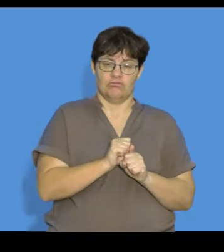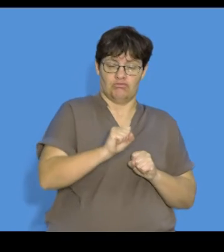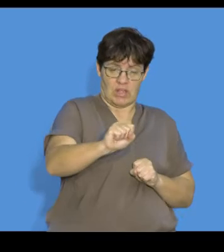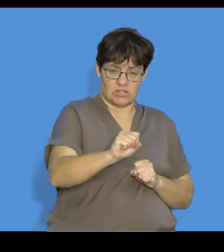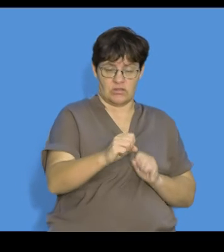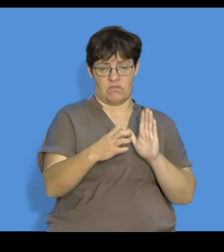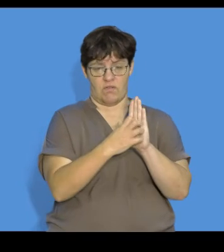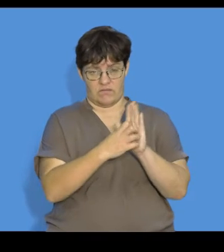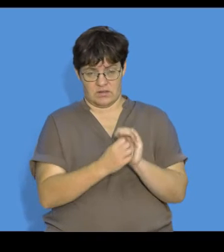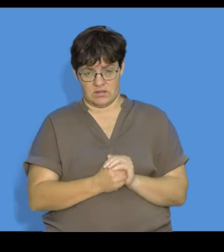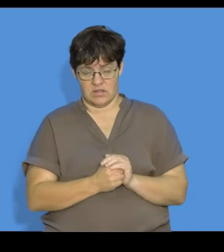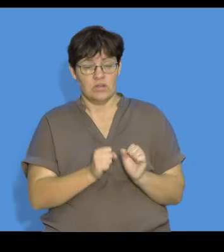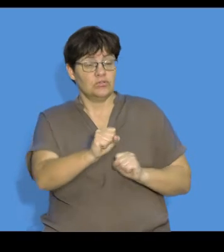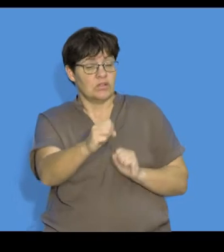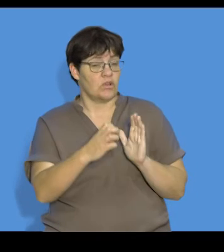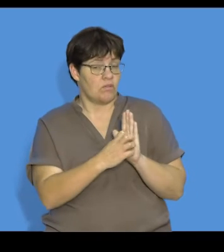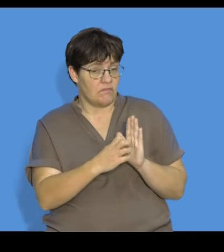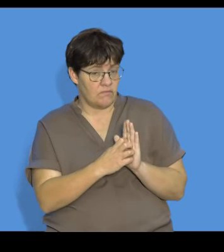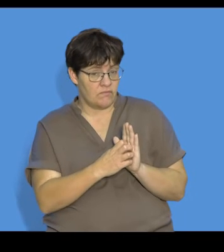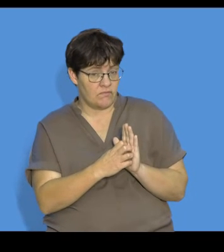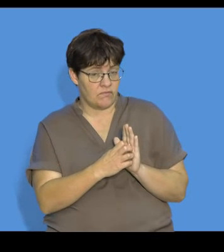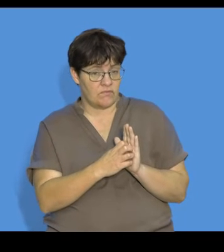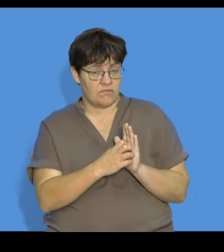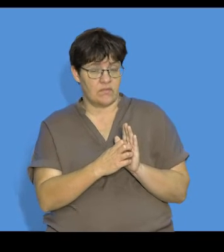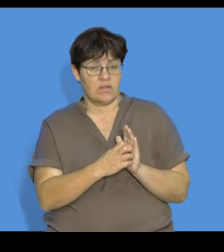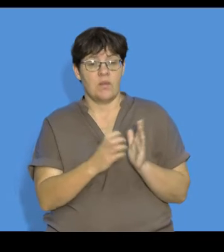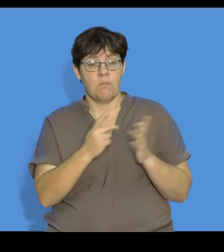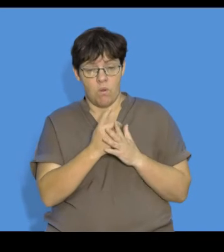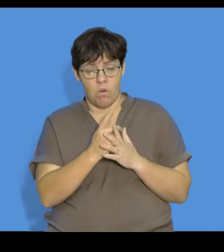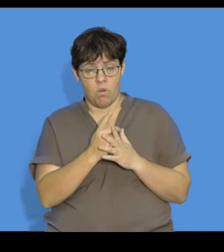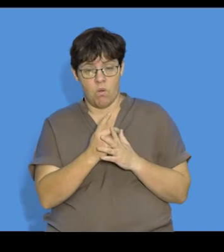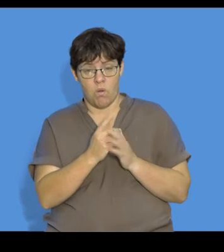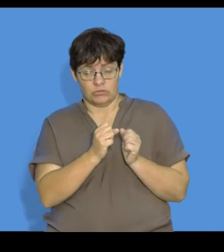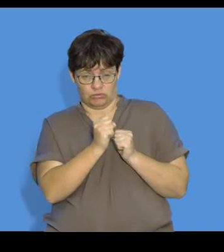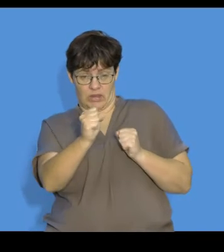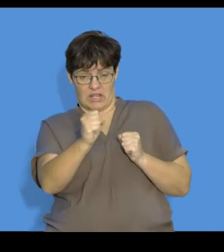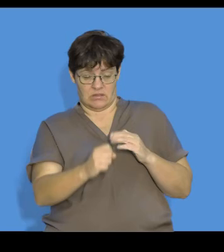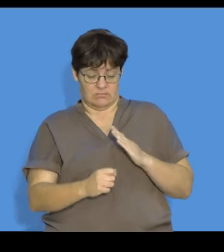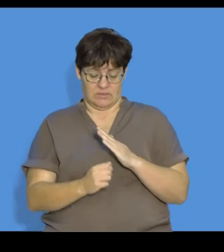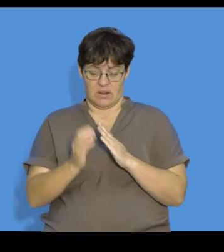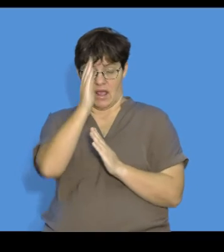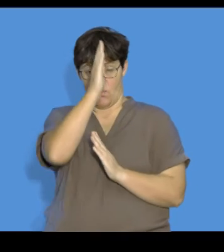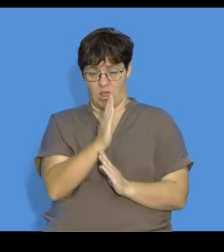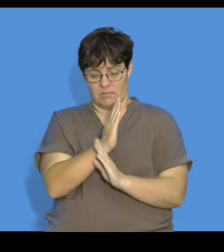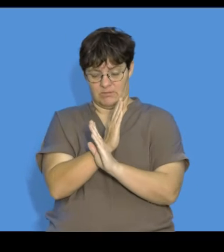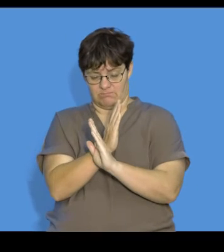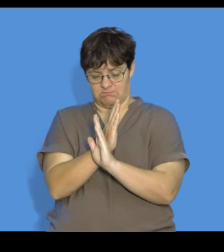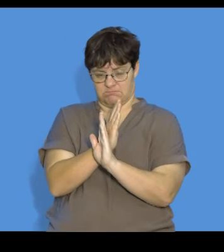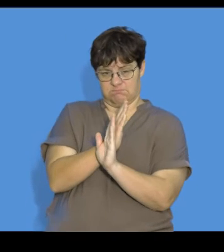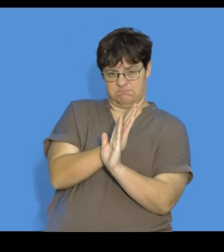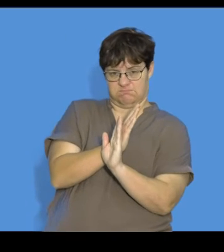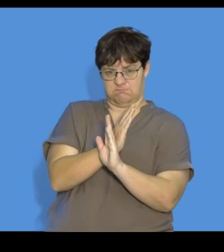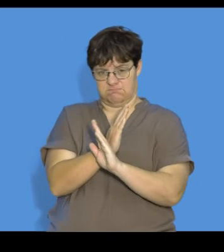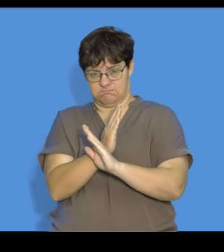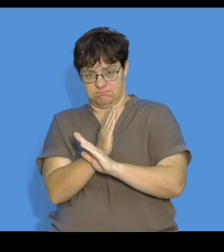stretch of the graph. And the stretch of the graph, in turn, the more it becomes stretched, the more it becomes a bit